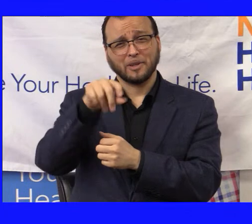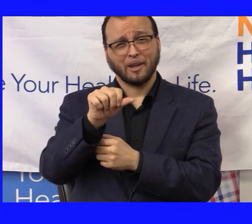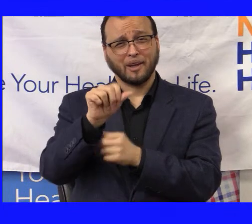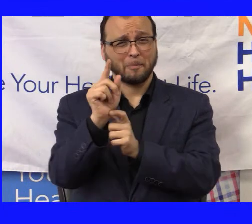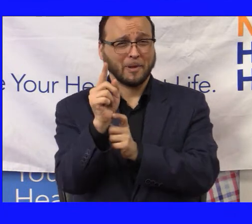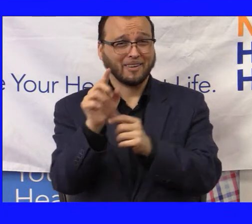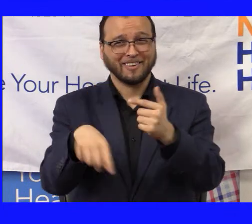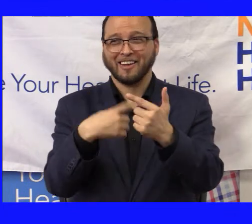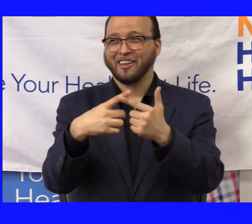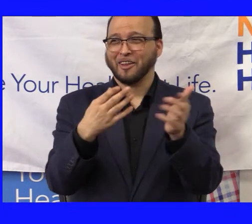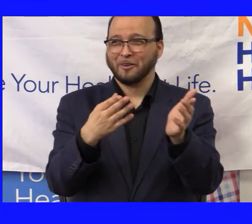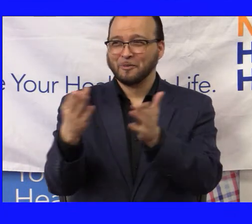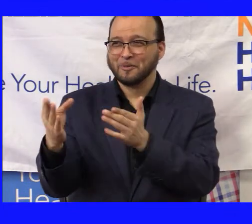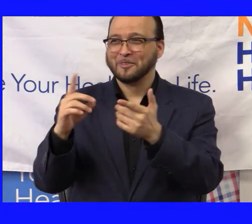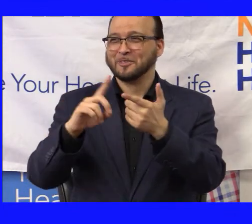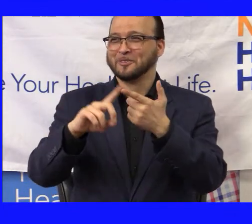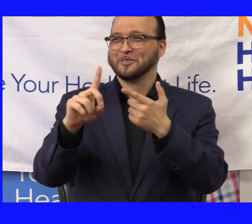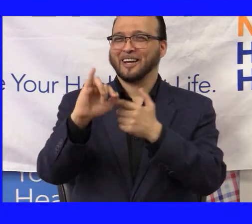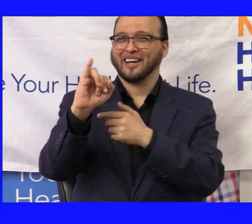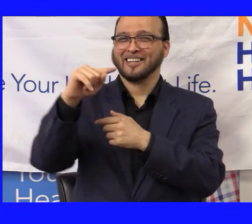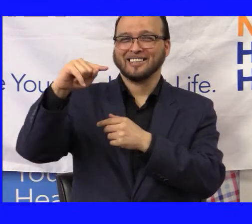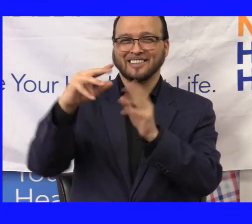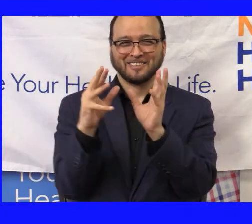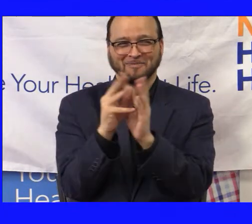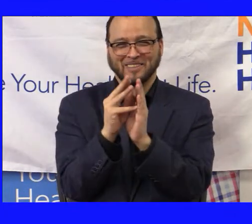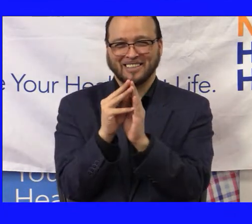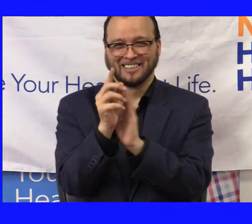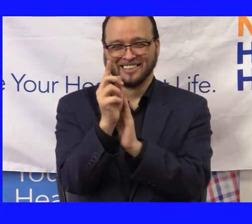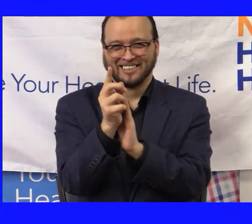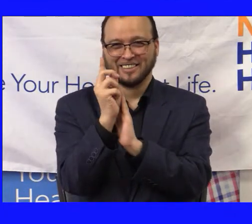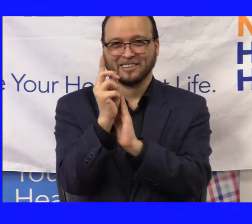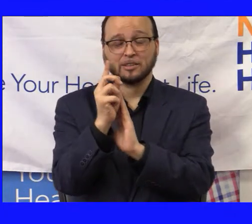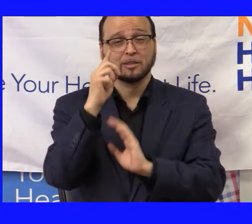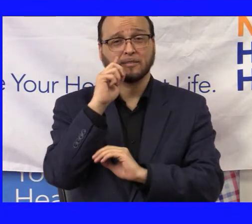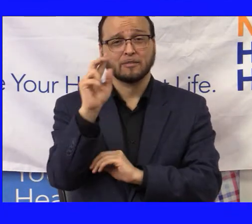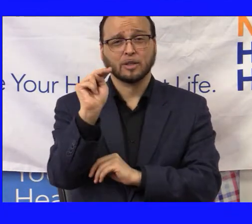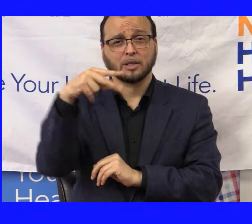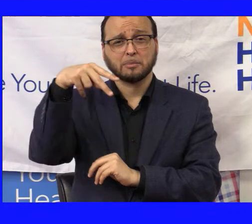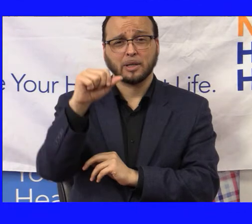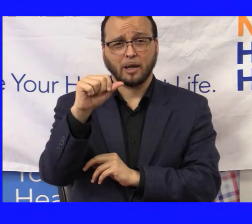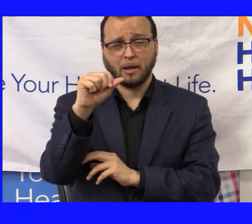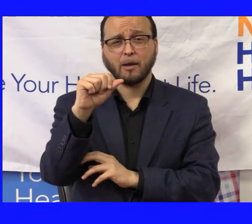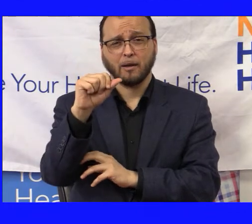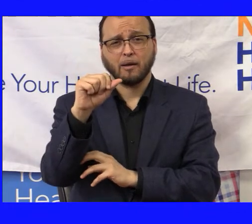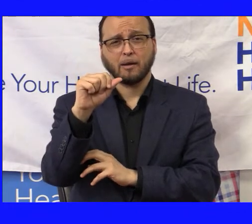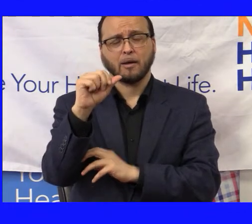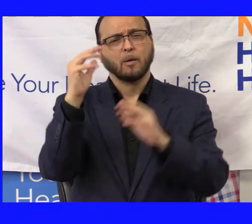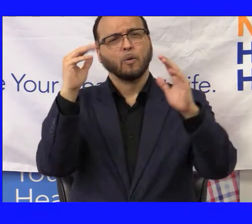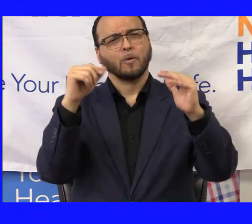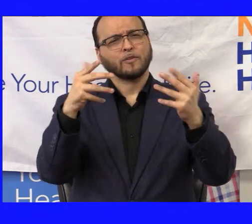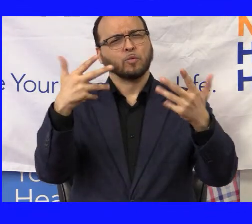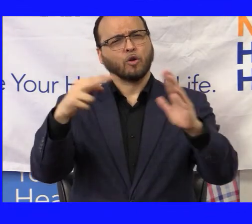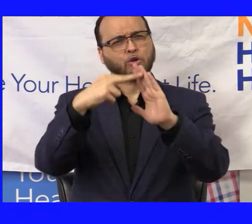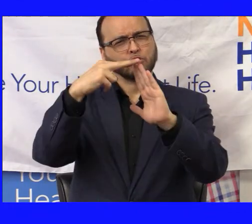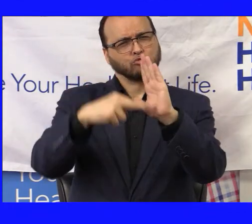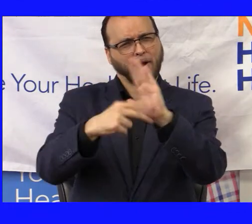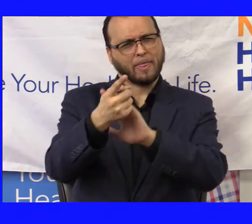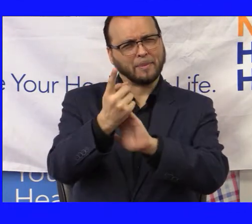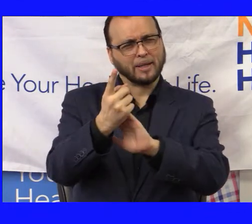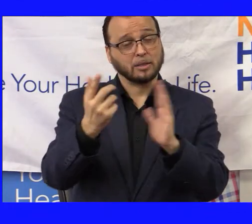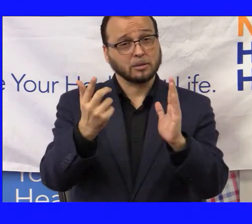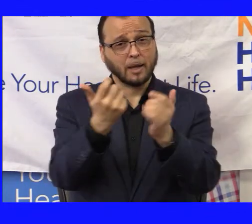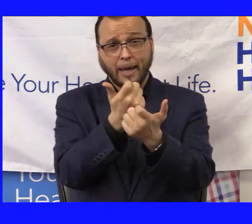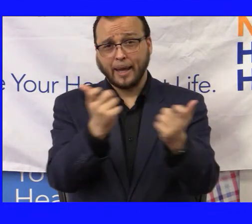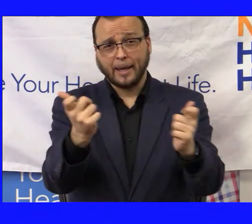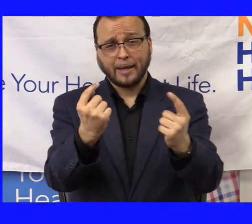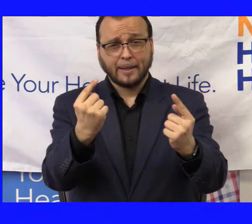the IT minutes. So for MDPA, hopefully you've read the minutes. Does anyone have any